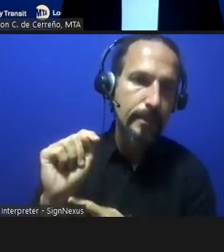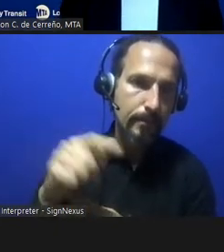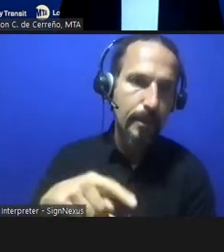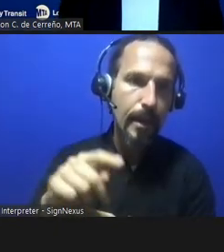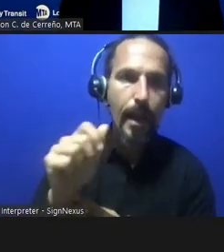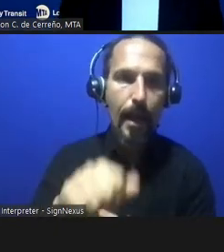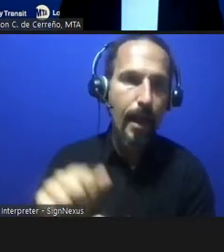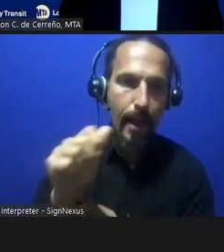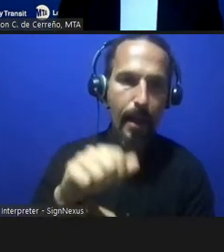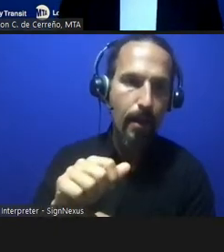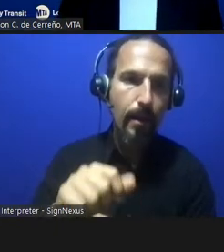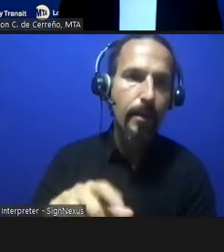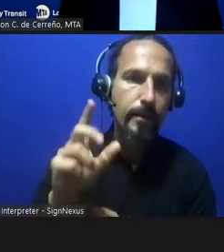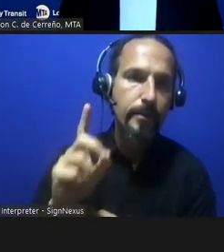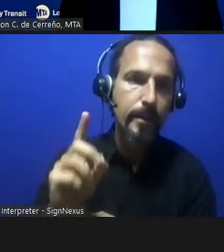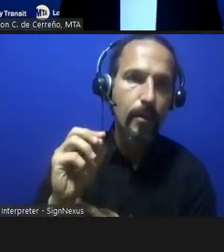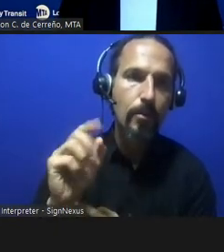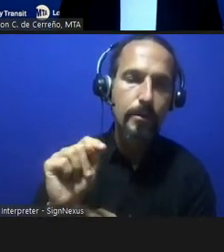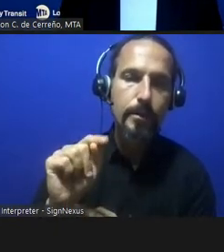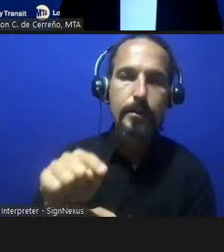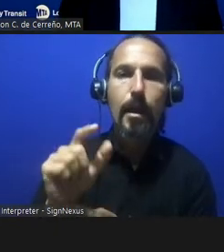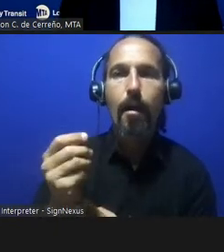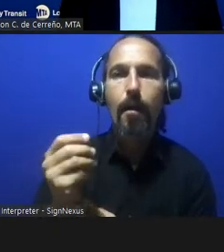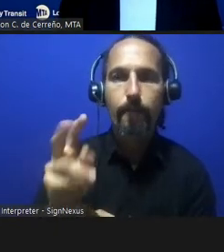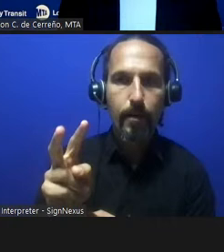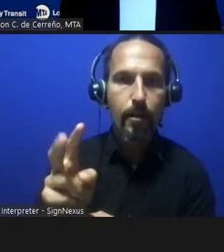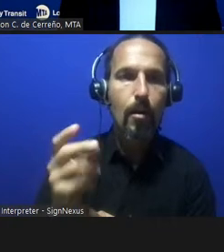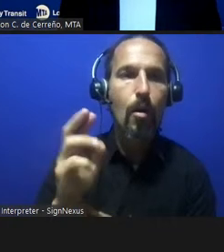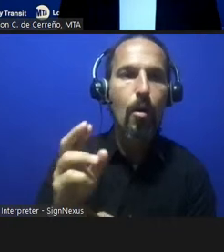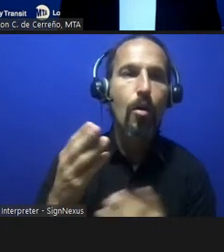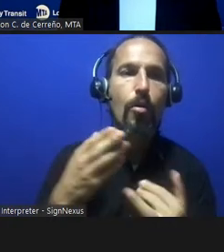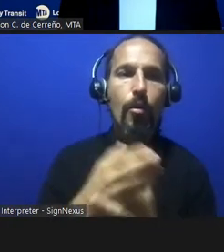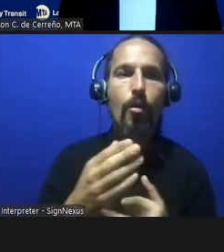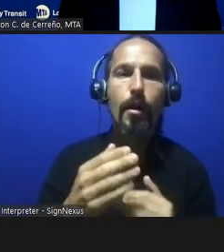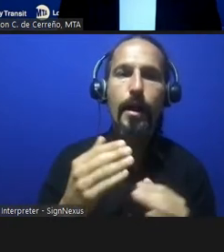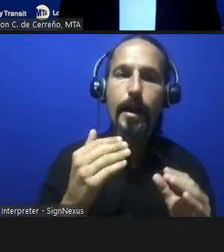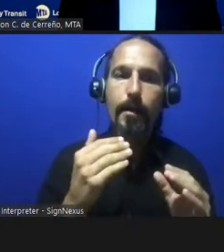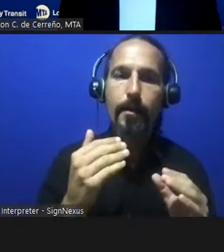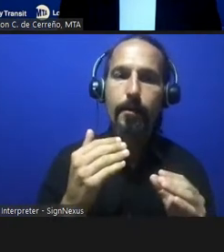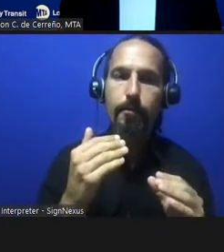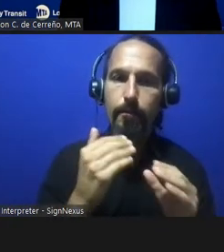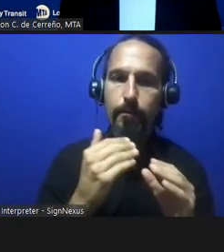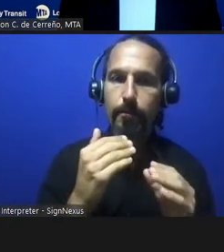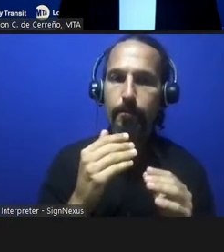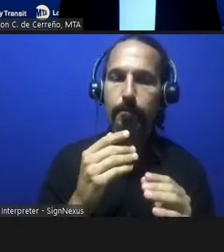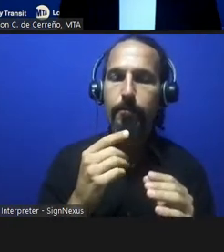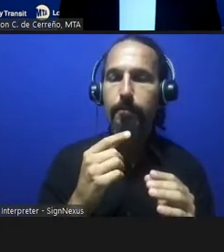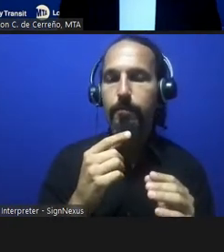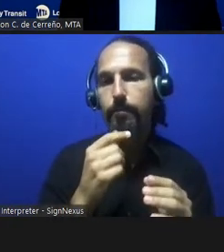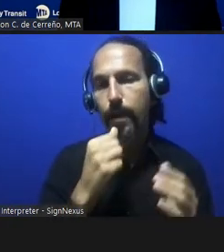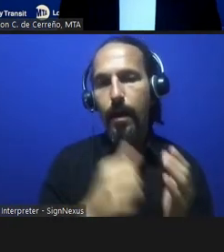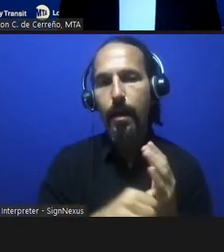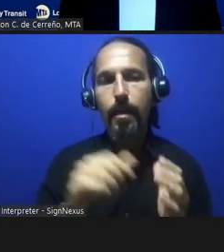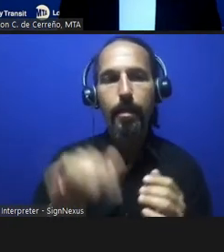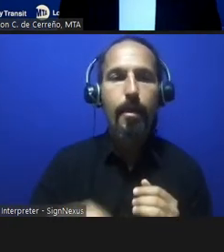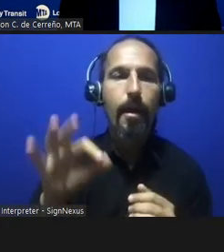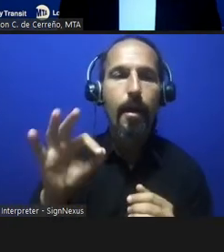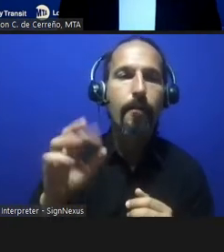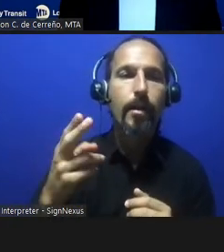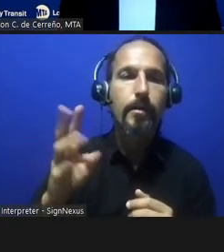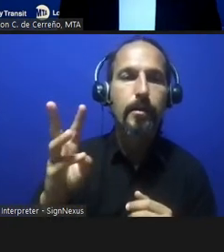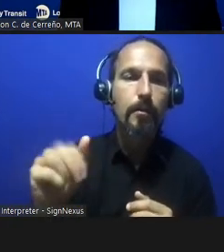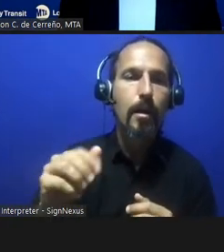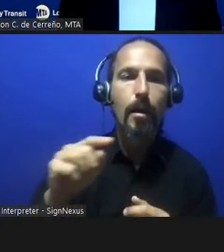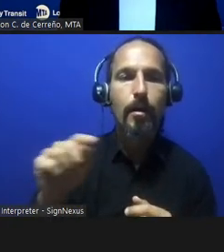at dot.gov or via mail to fhwa new york division